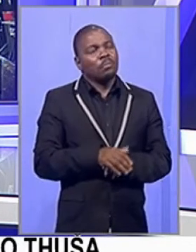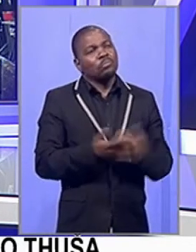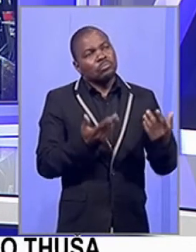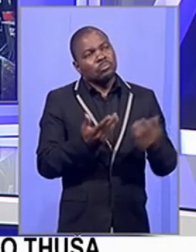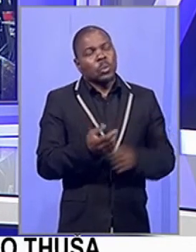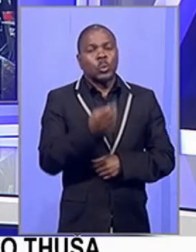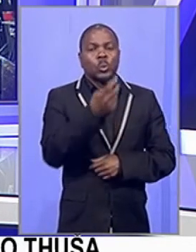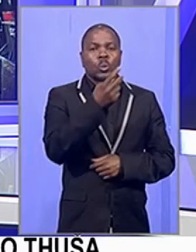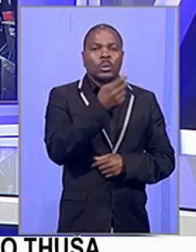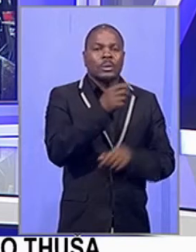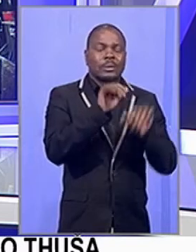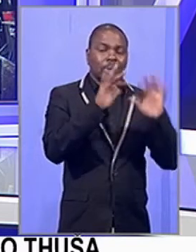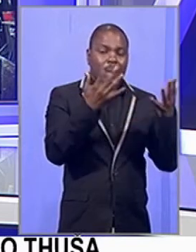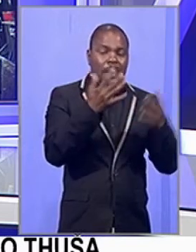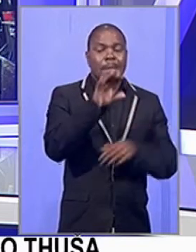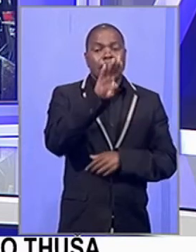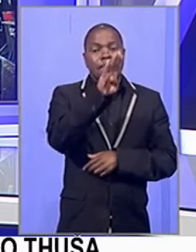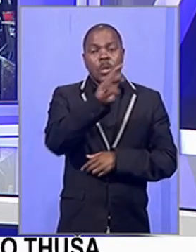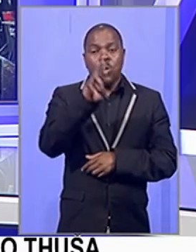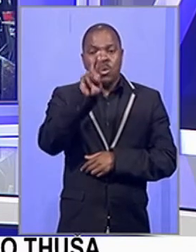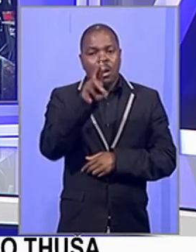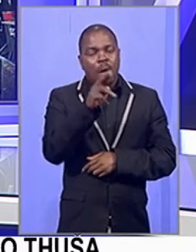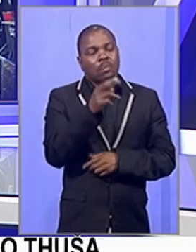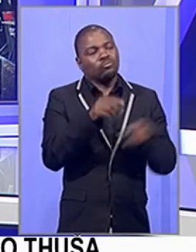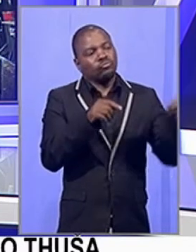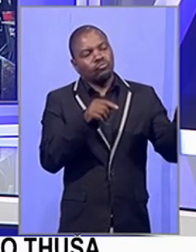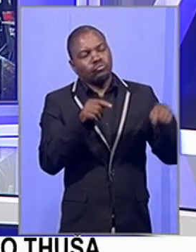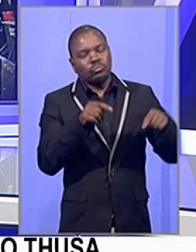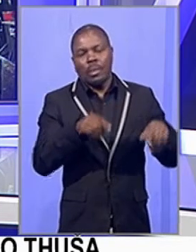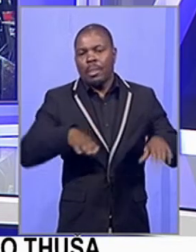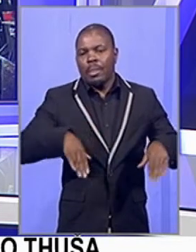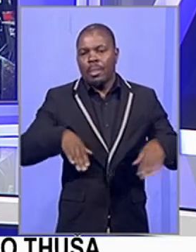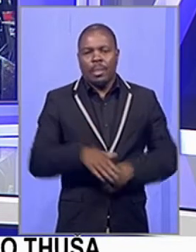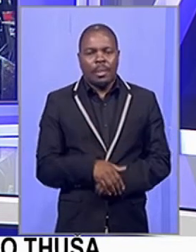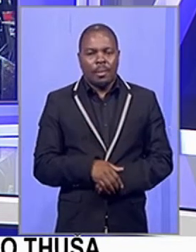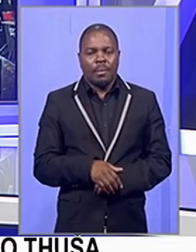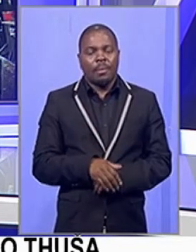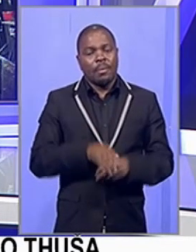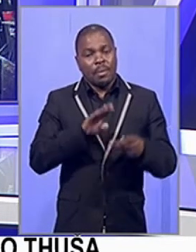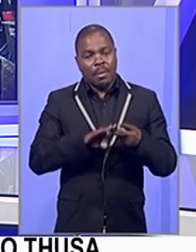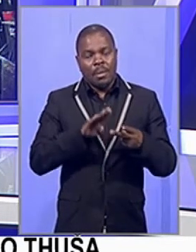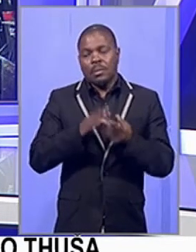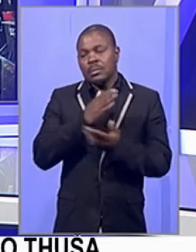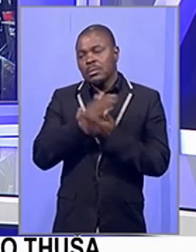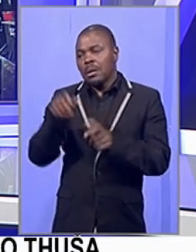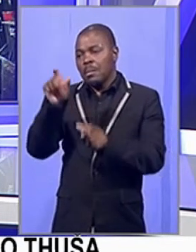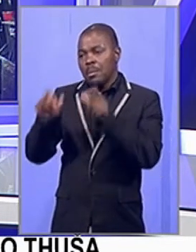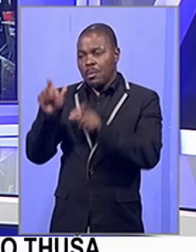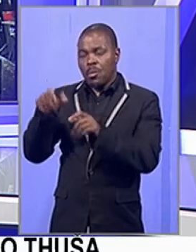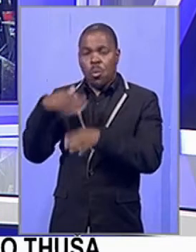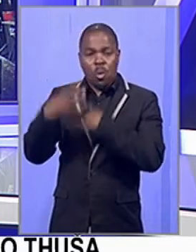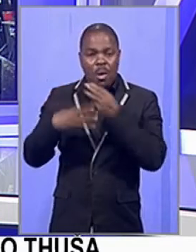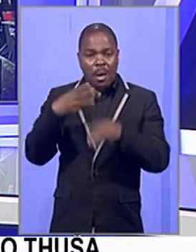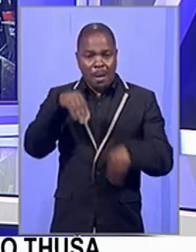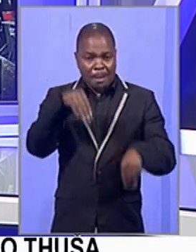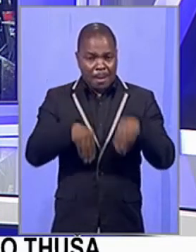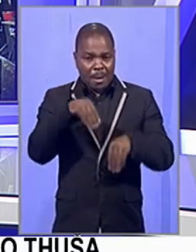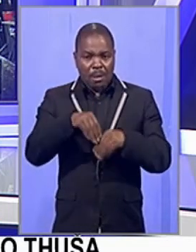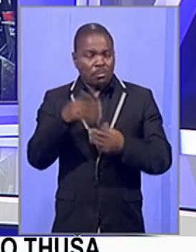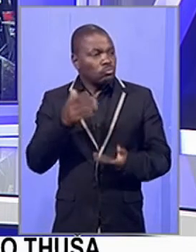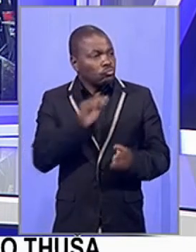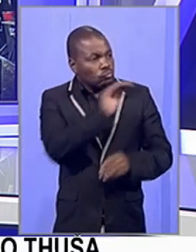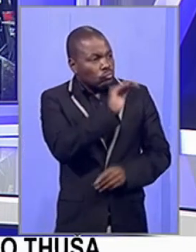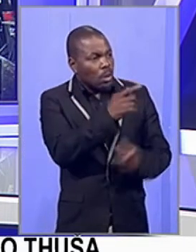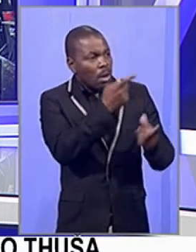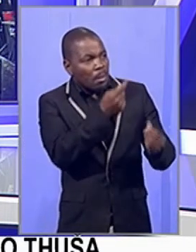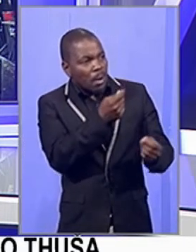diranta tše dibilione tše 10 ga se ya hlwa e lefšwa. Go begwa gore bašomi ba bangwe ba moepo ba ganeditšwe go hwetša